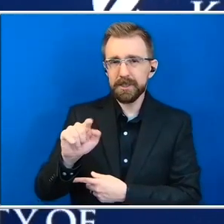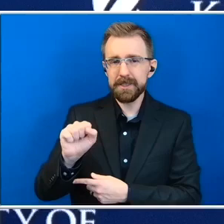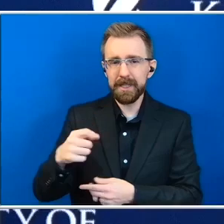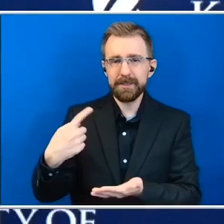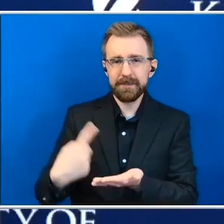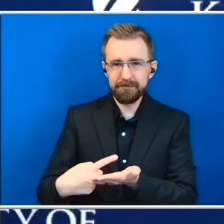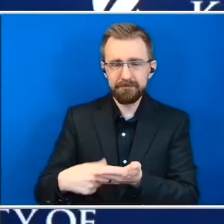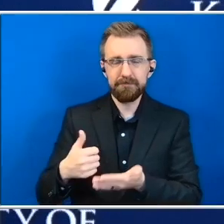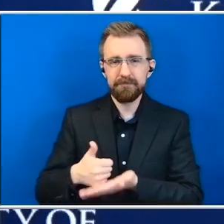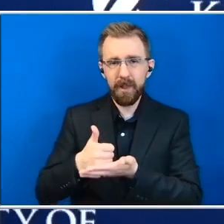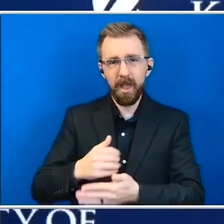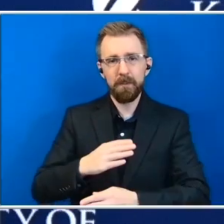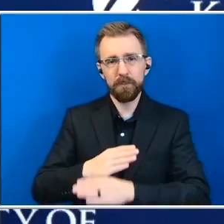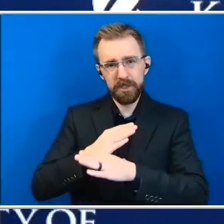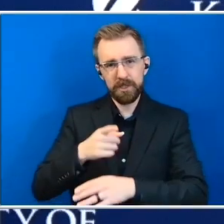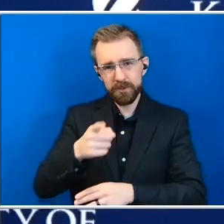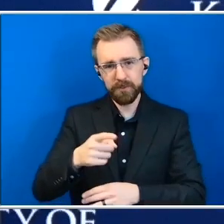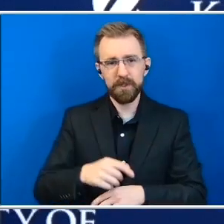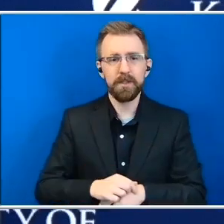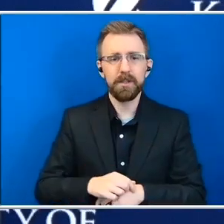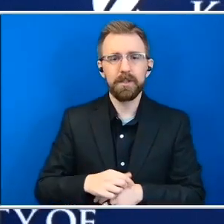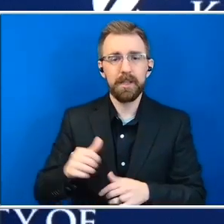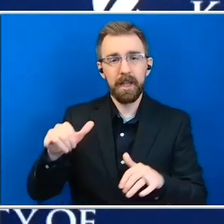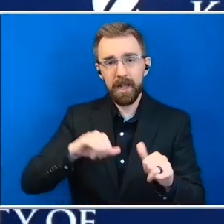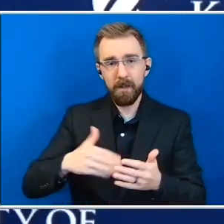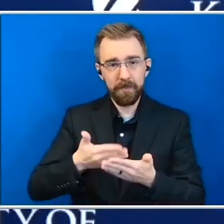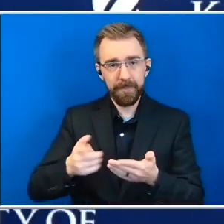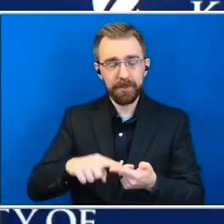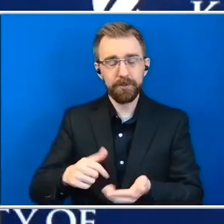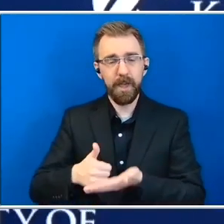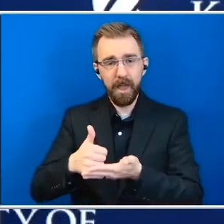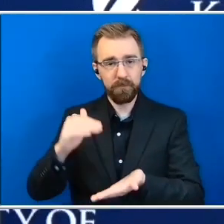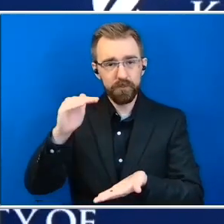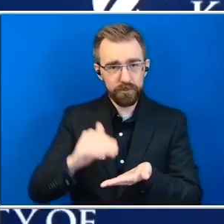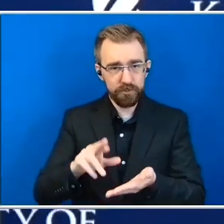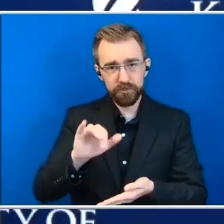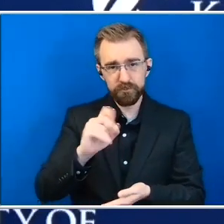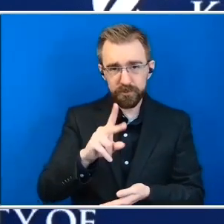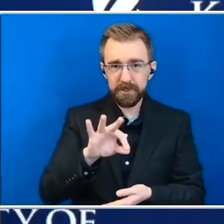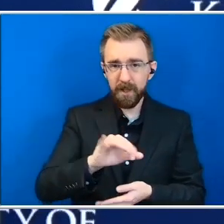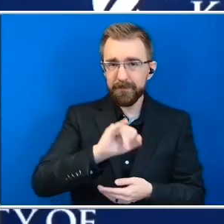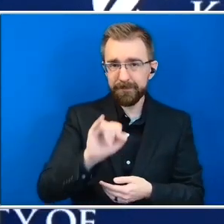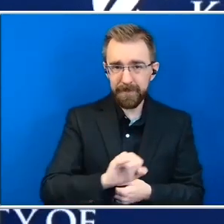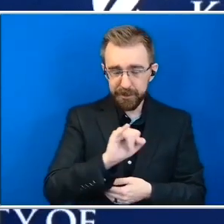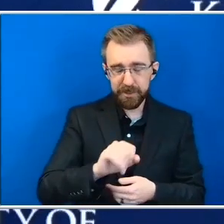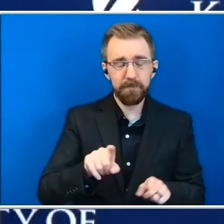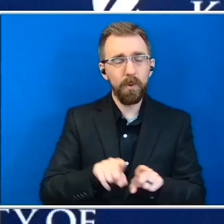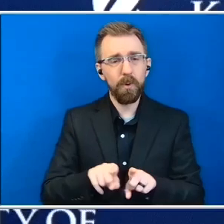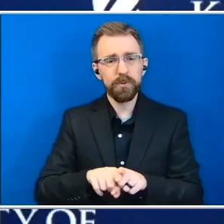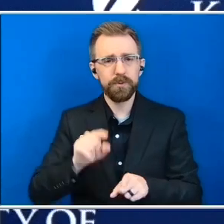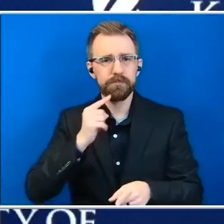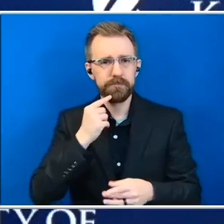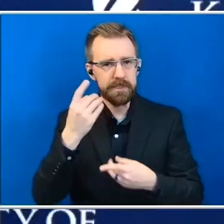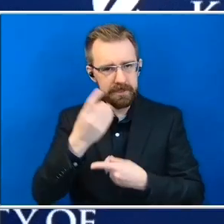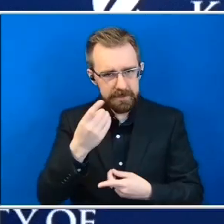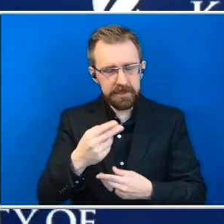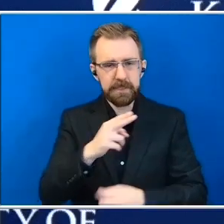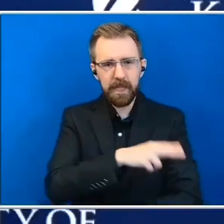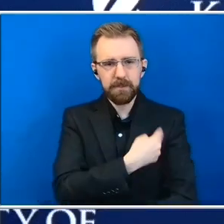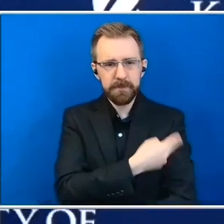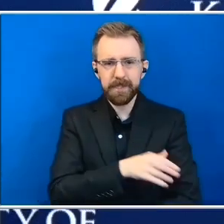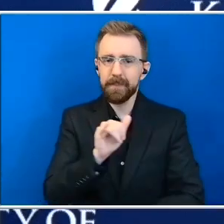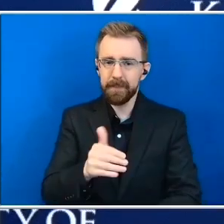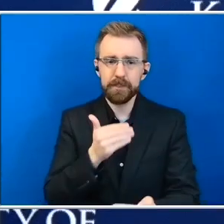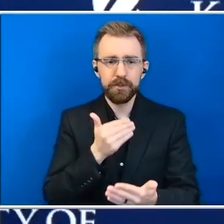family. Common things you can always do to help reduce, number one, your risk of infection, but also severe disease and hospitalization. That is good, frequent